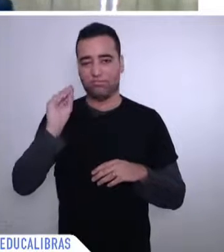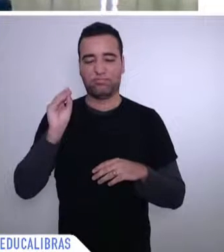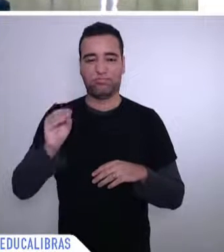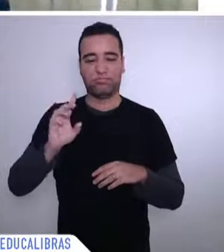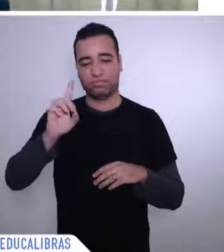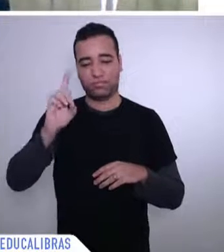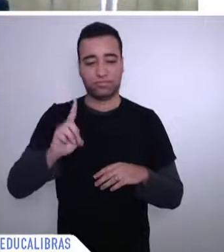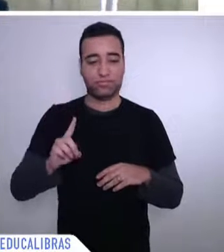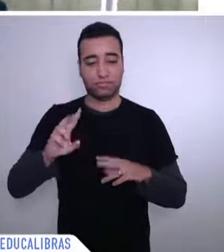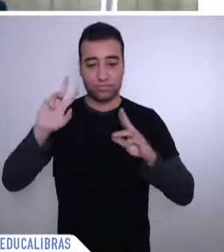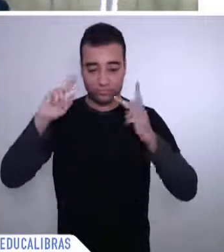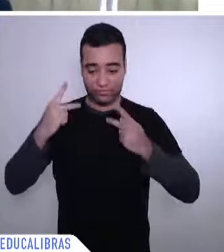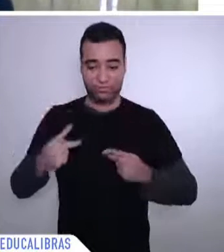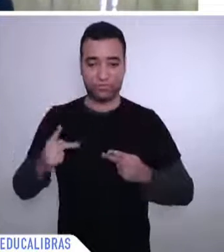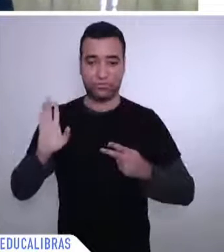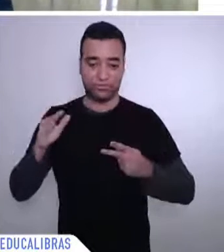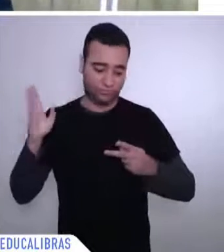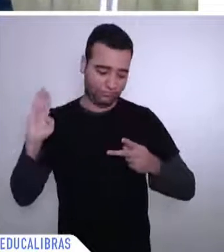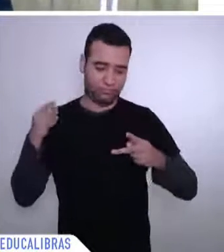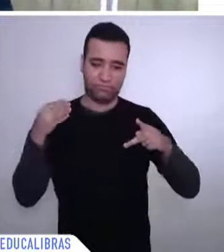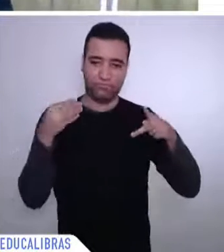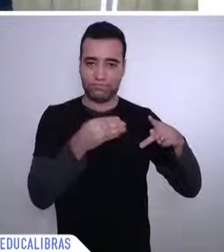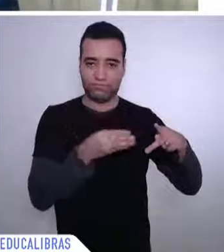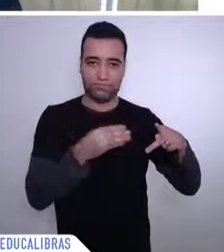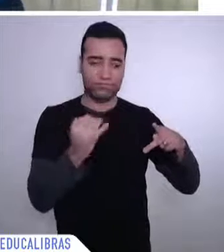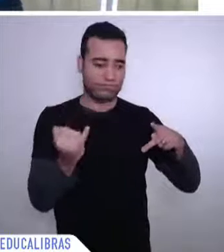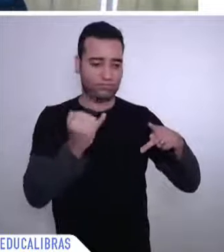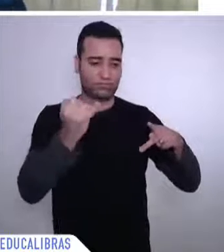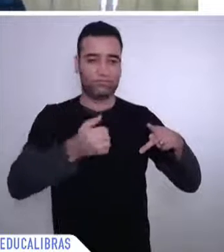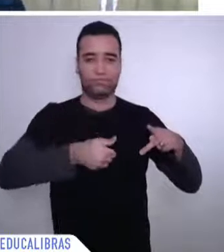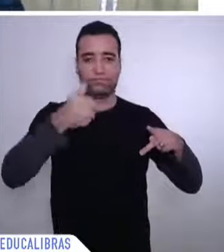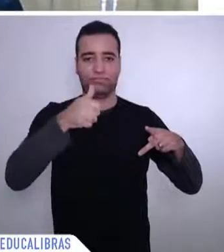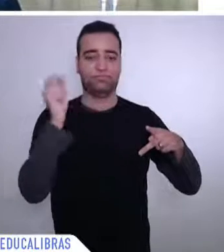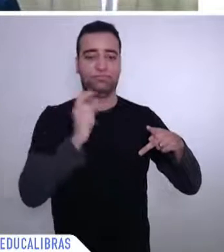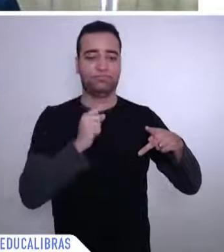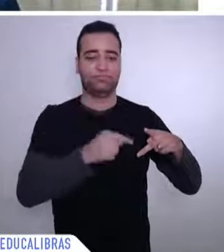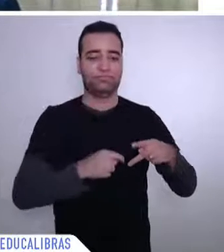a society in which the old people are respected.